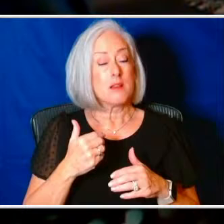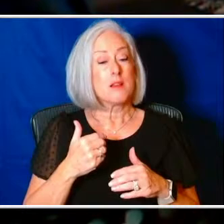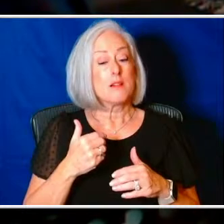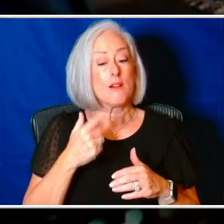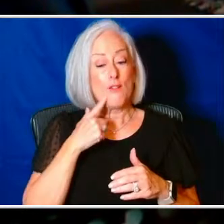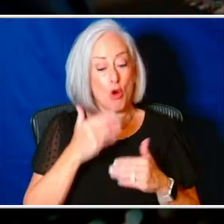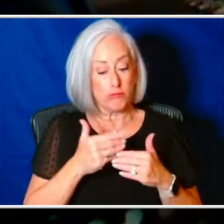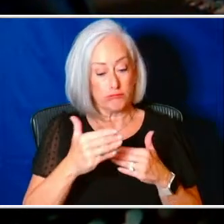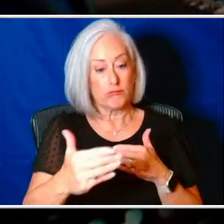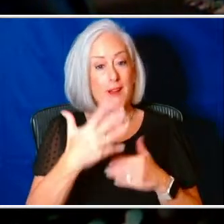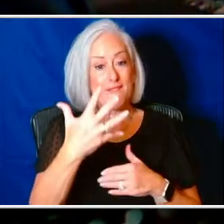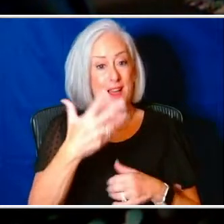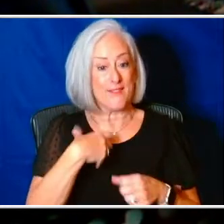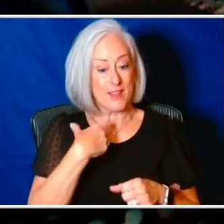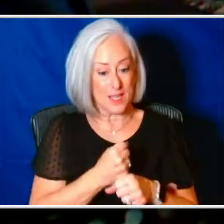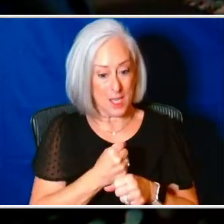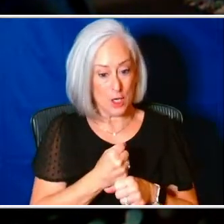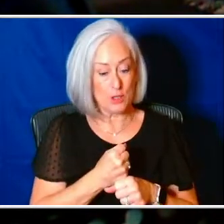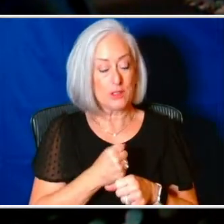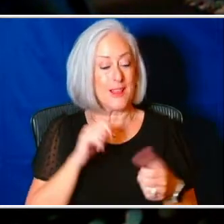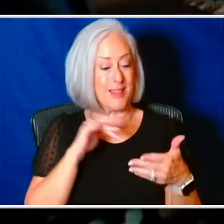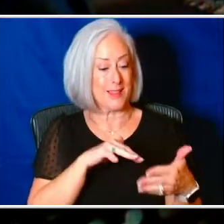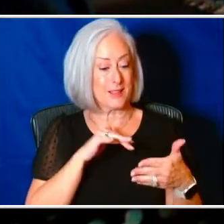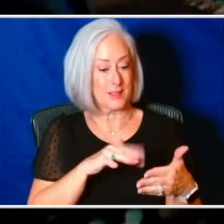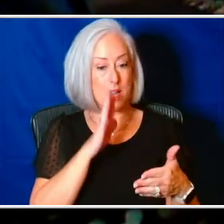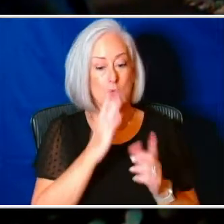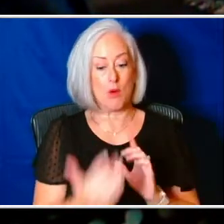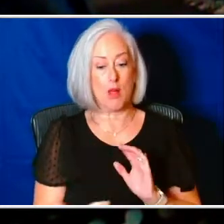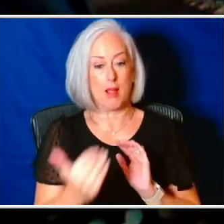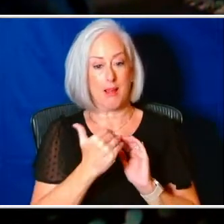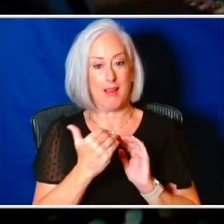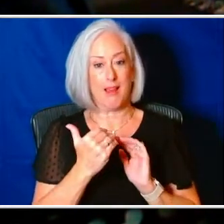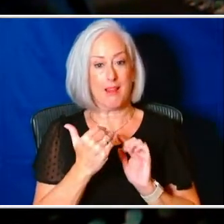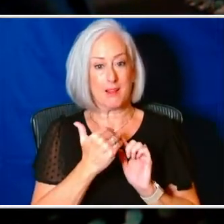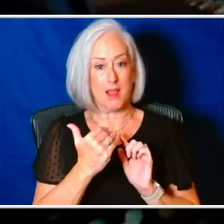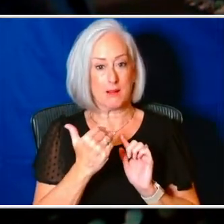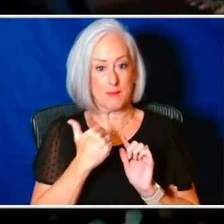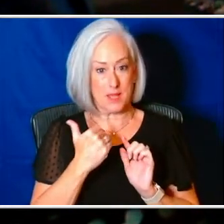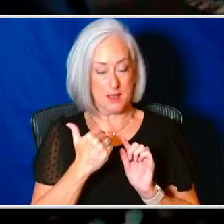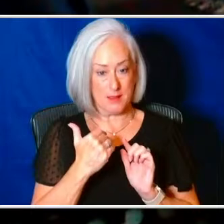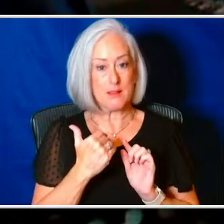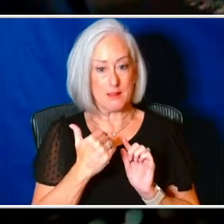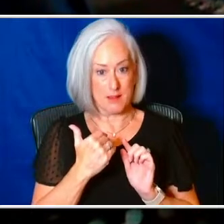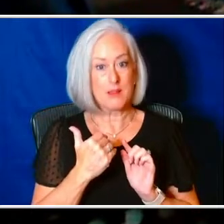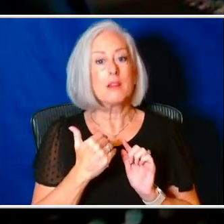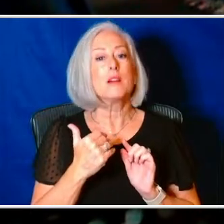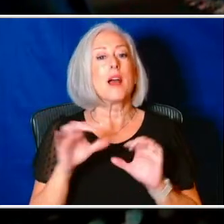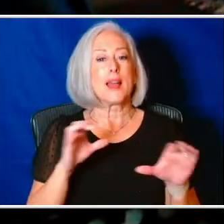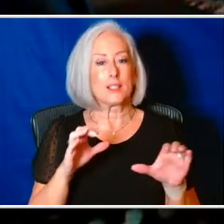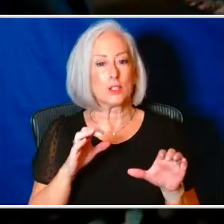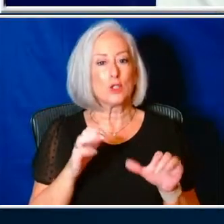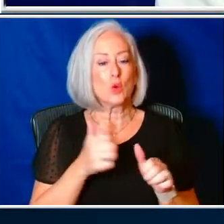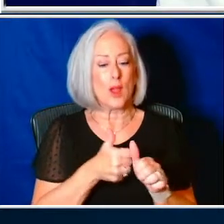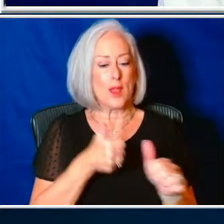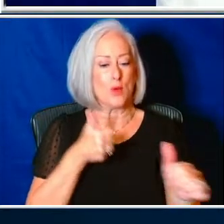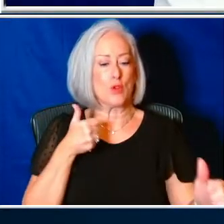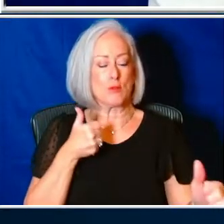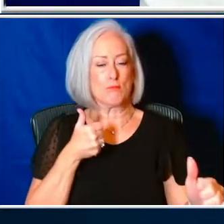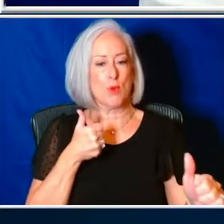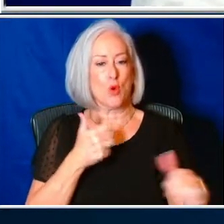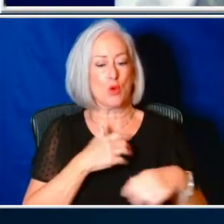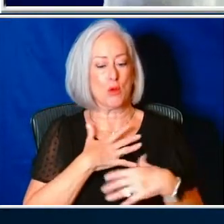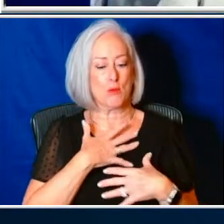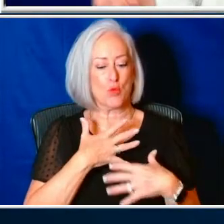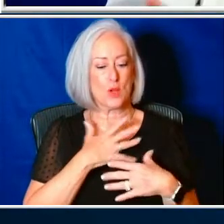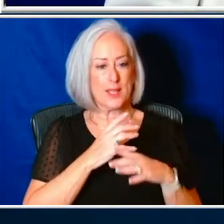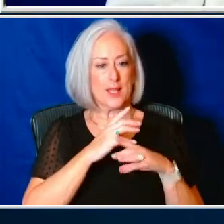be contacted by the study and I'll do like a remote breathing test and answer some questions. All right, so you're going to have to be